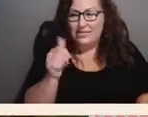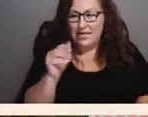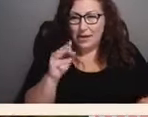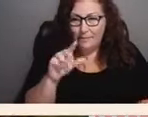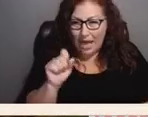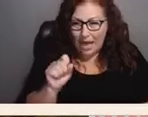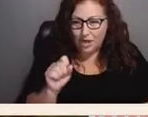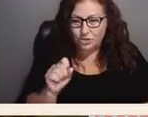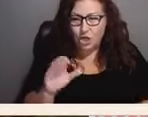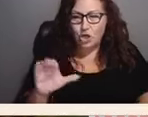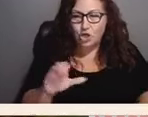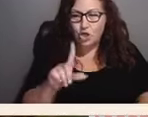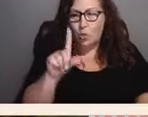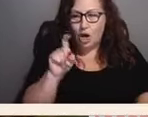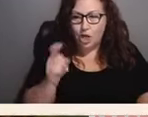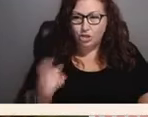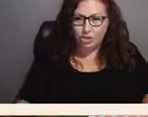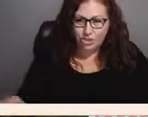jumping jacks.